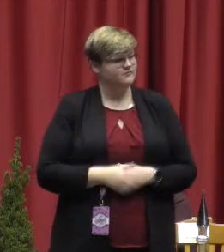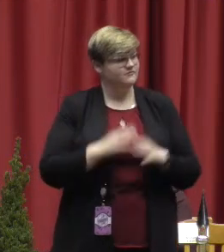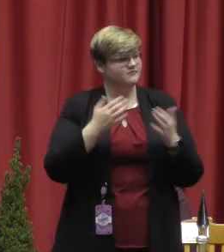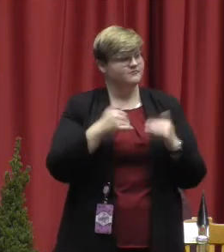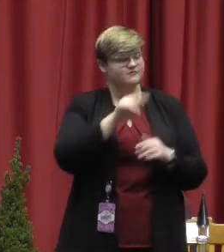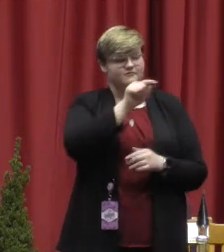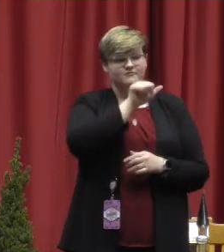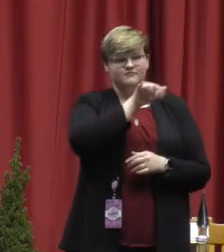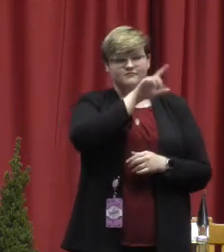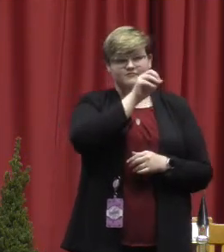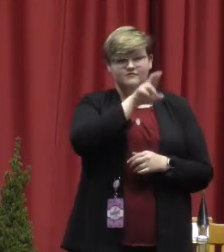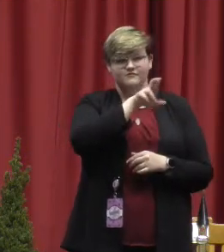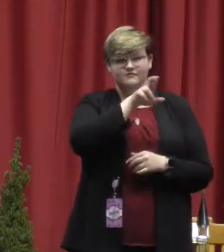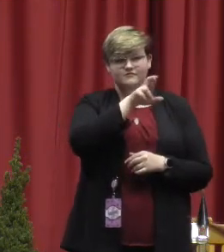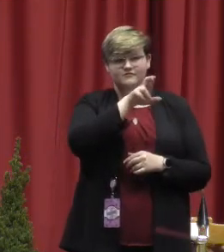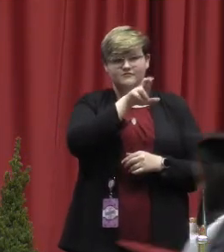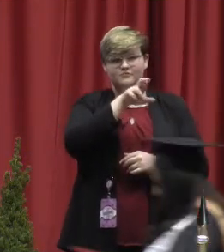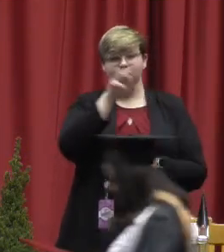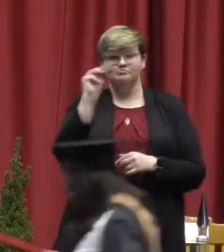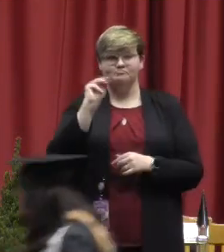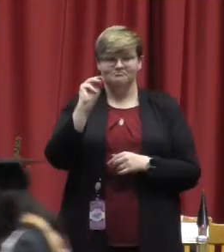Taylor Mezajewski.